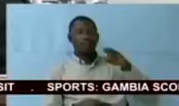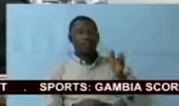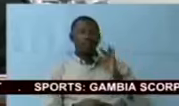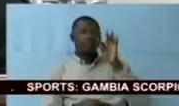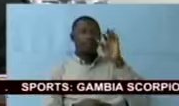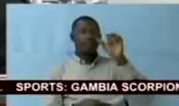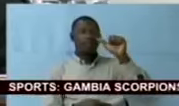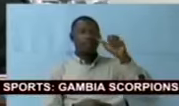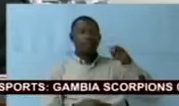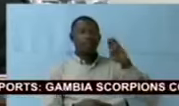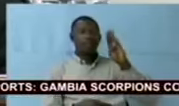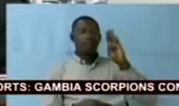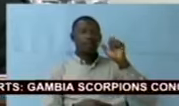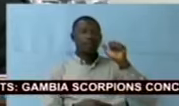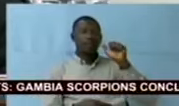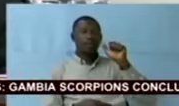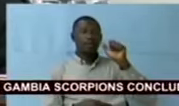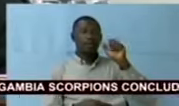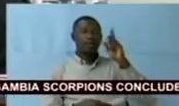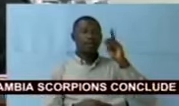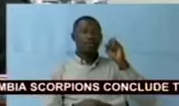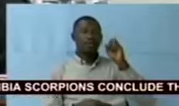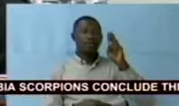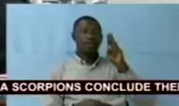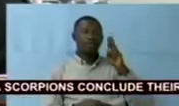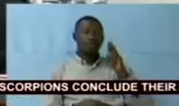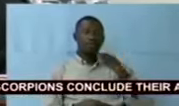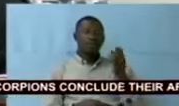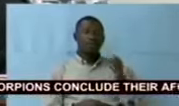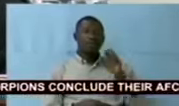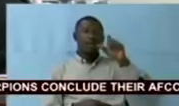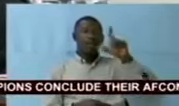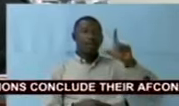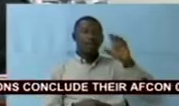LS Kamara, and myself.